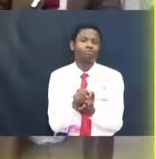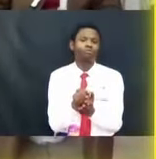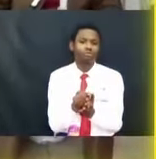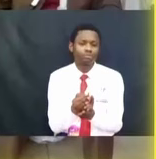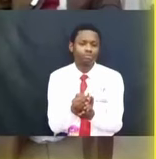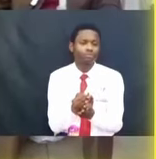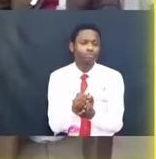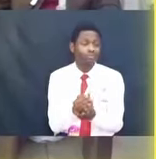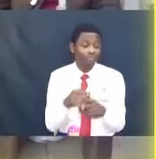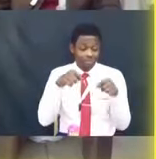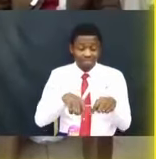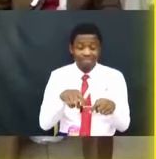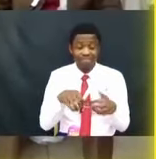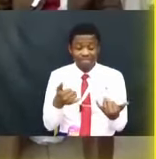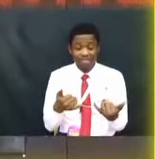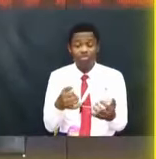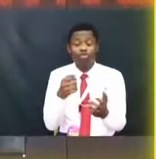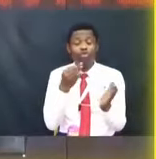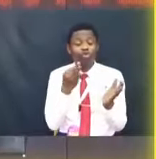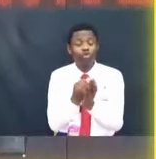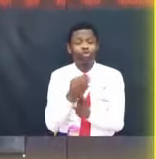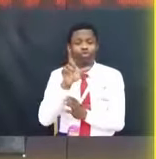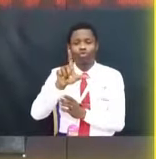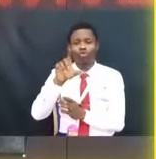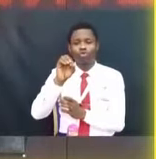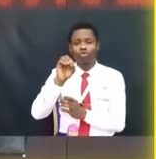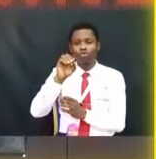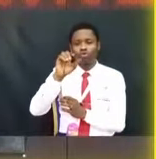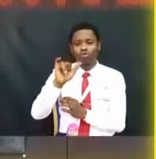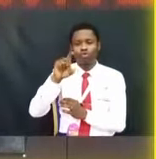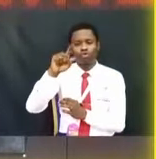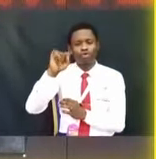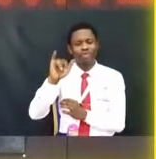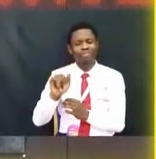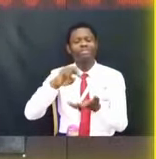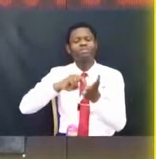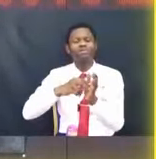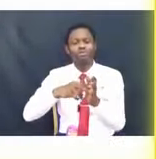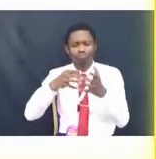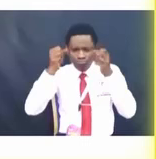Loyalty in this respect means commitment to the body.